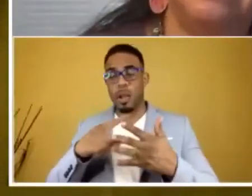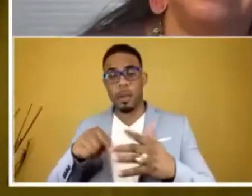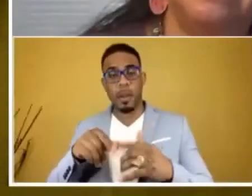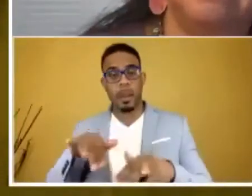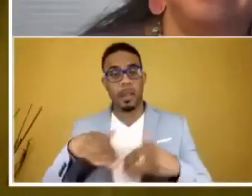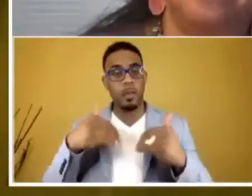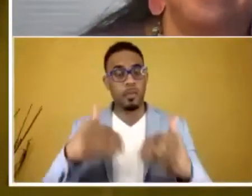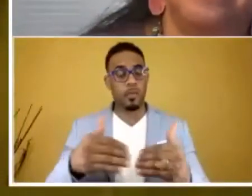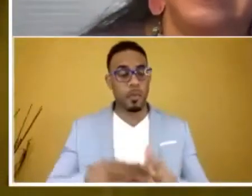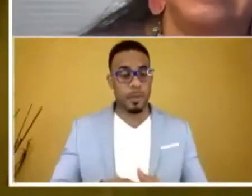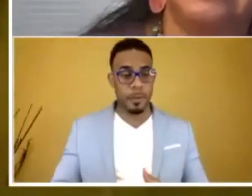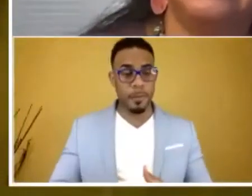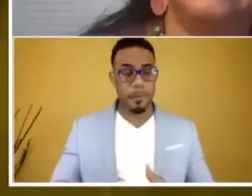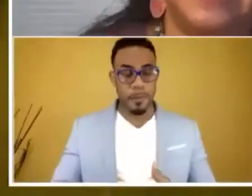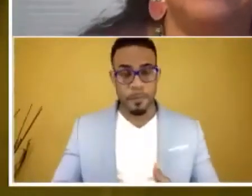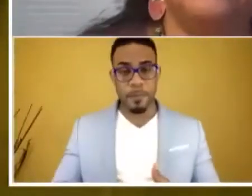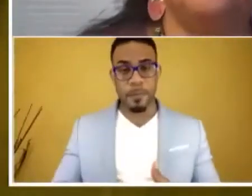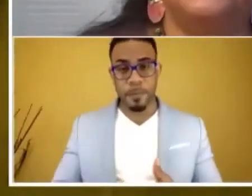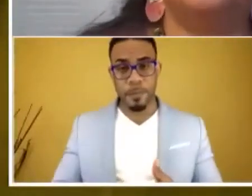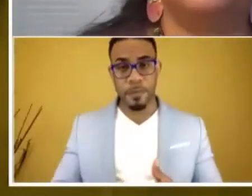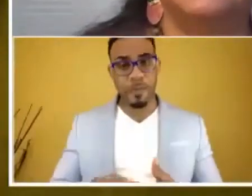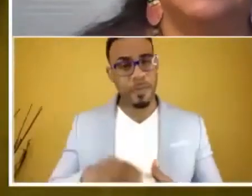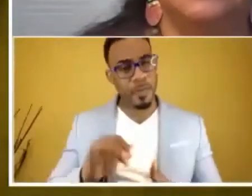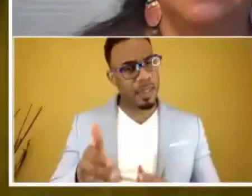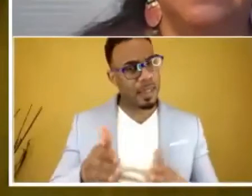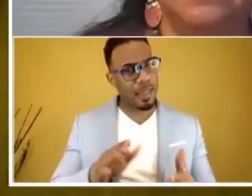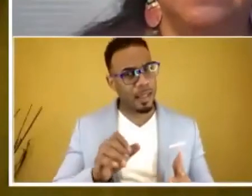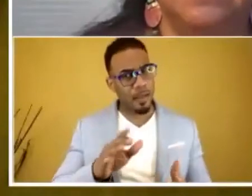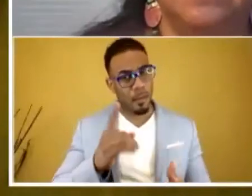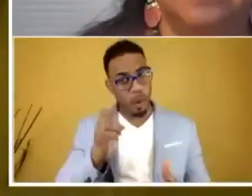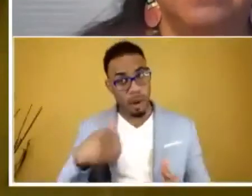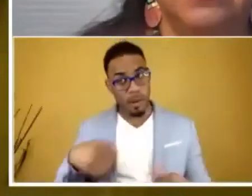movement is that the death of one of us